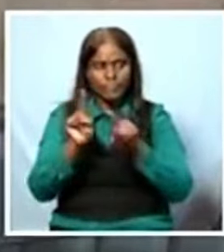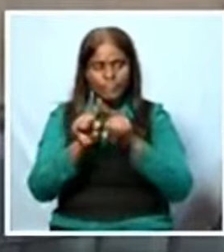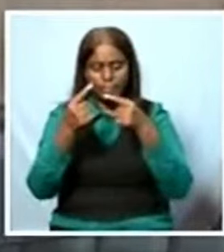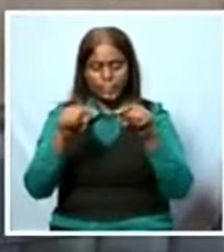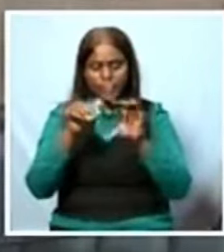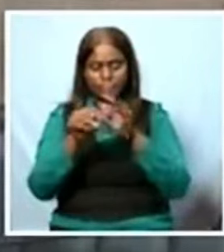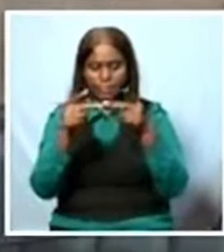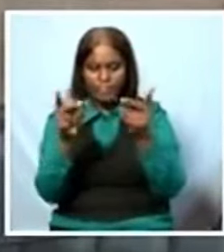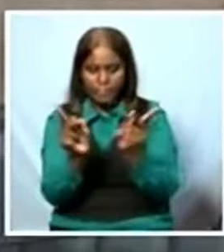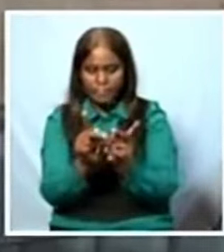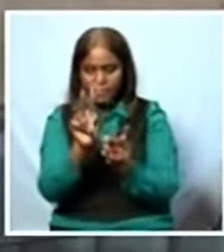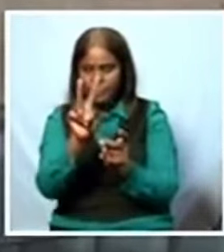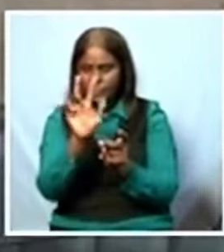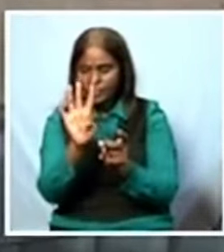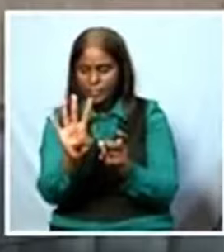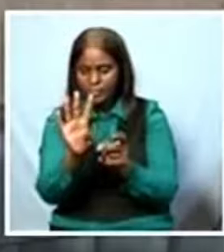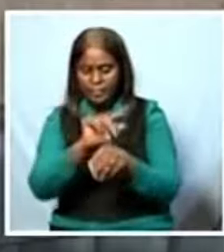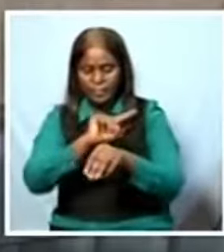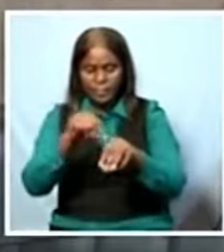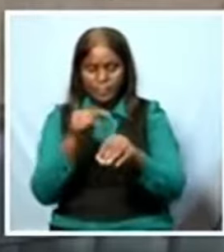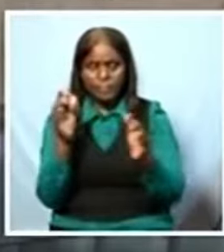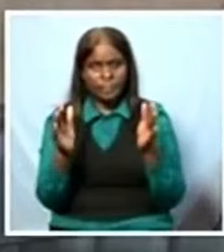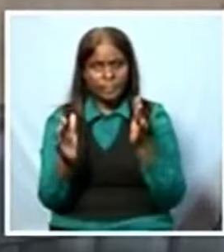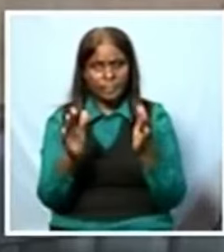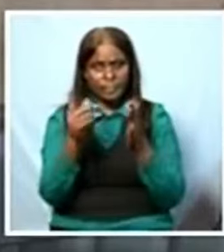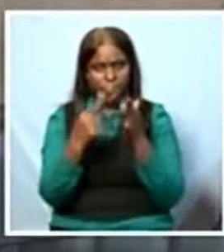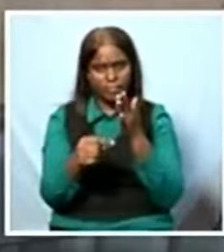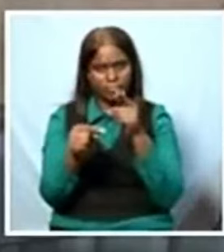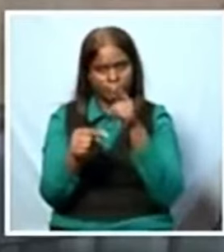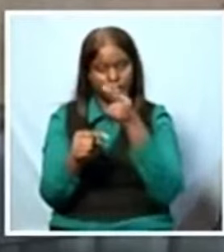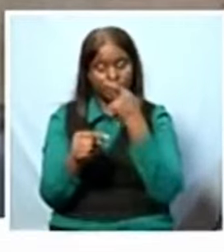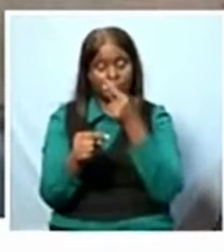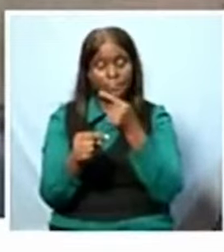space of 24 hours. What does that